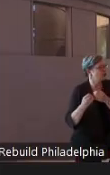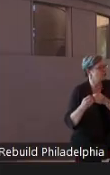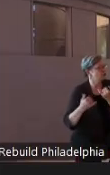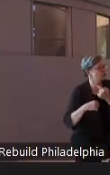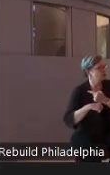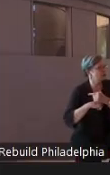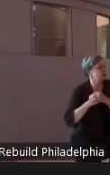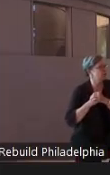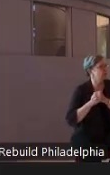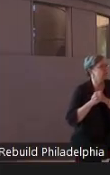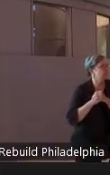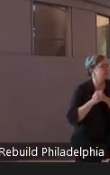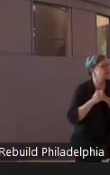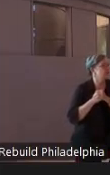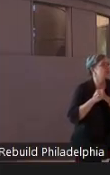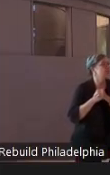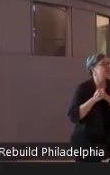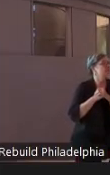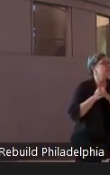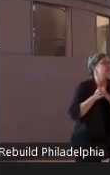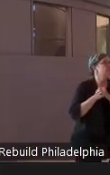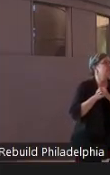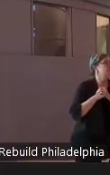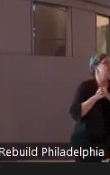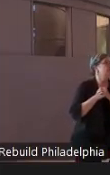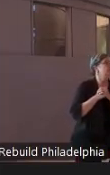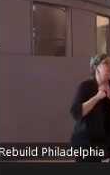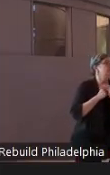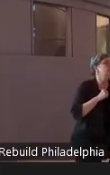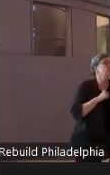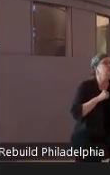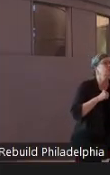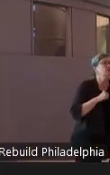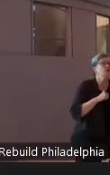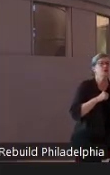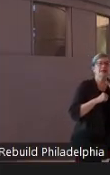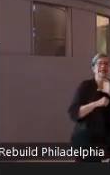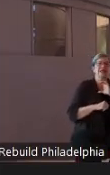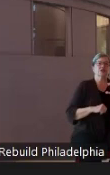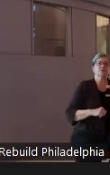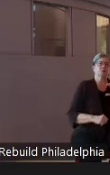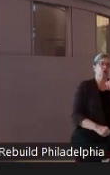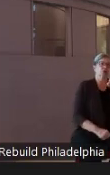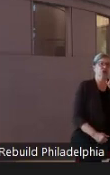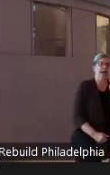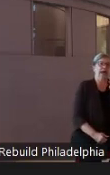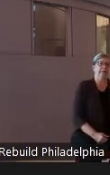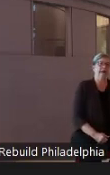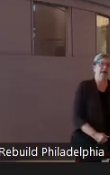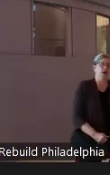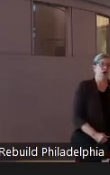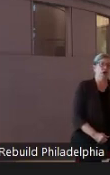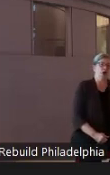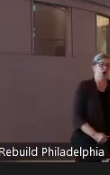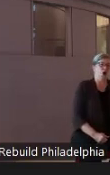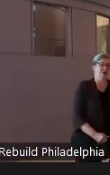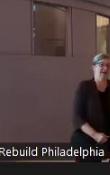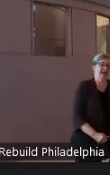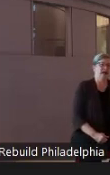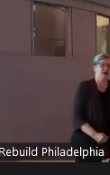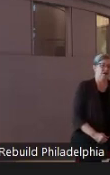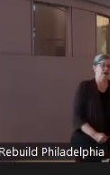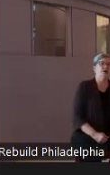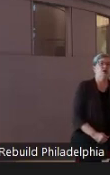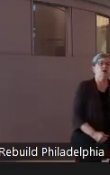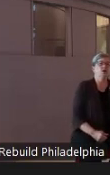with us. Hi, Gail. Also, Councilmember Gautier, Jamie Gautier, whose district abuts this, right on the